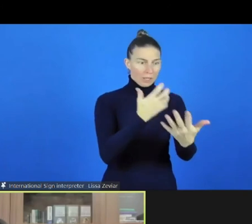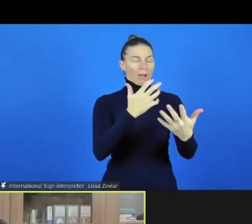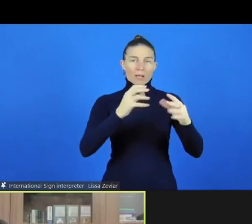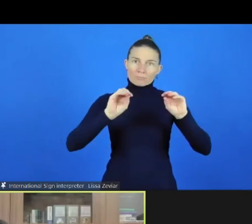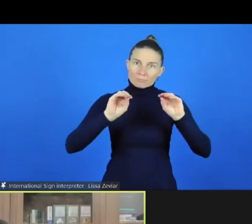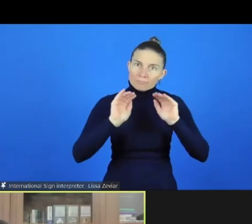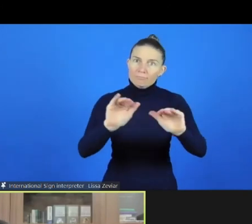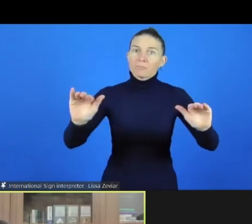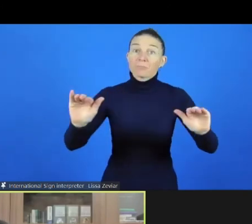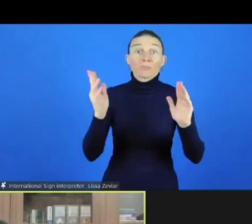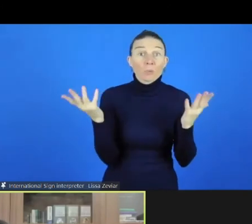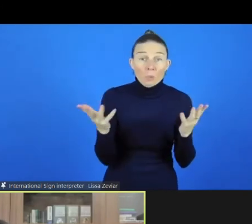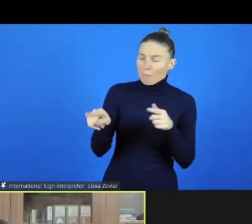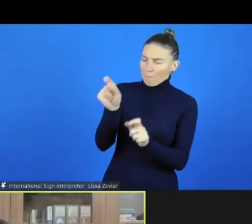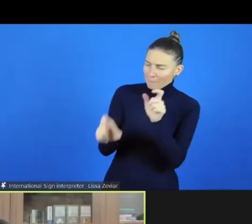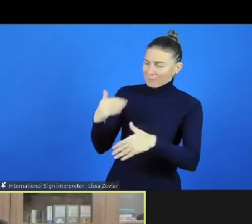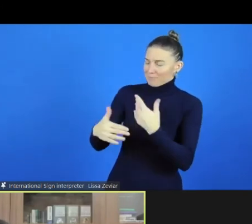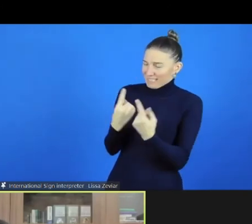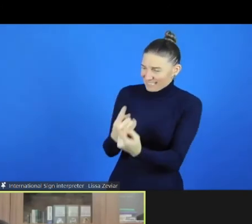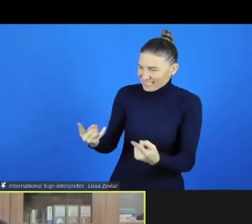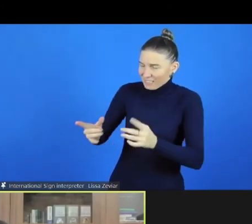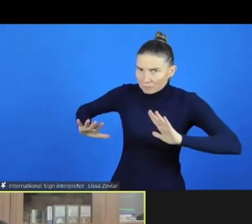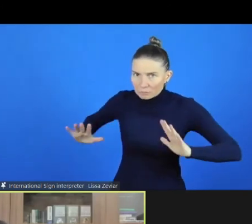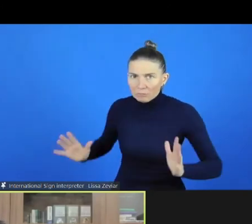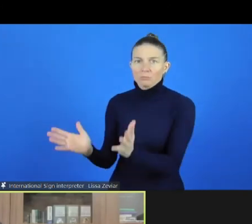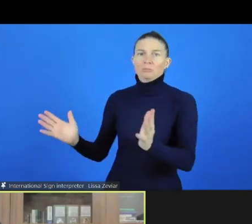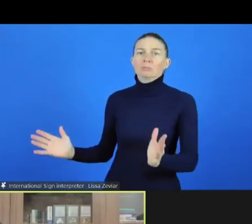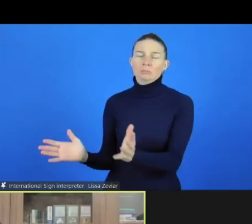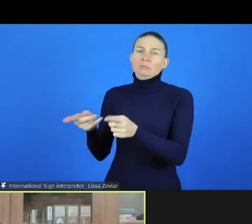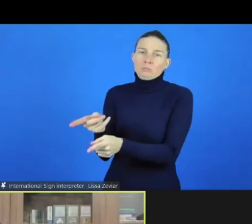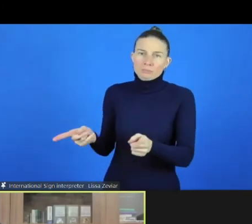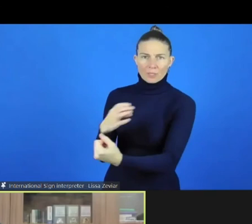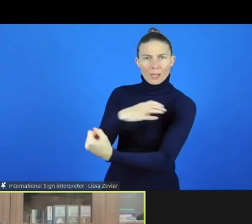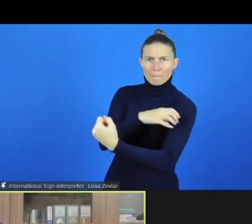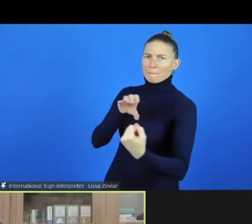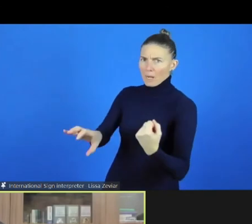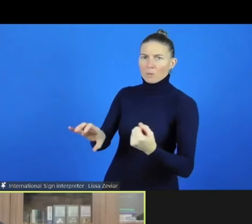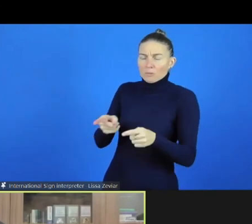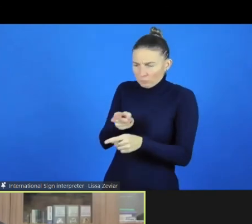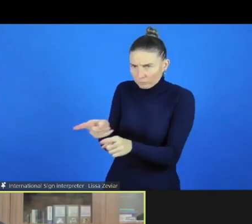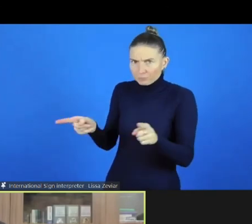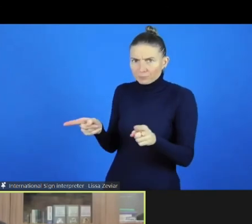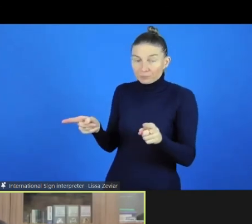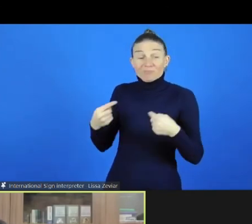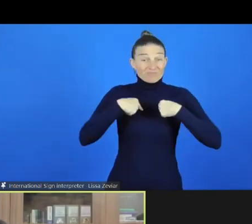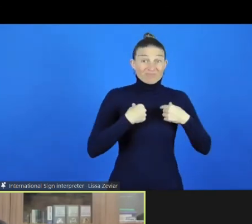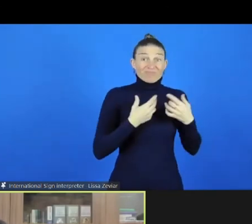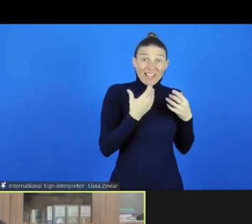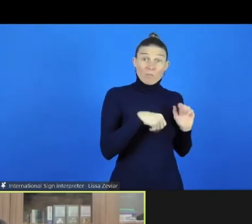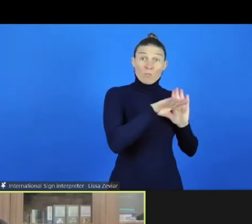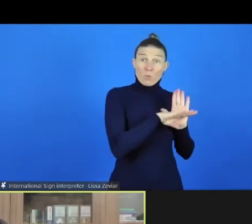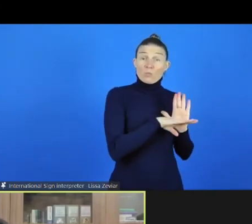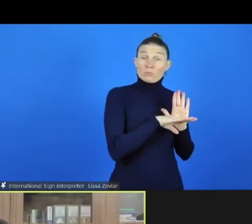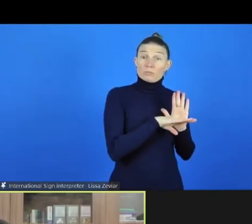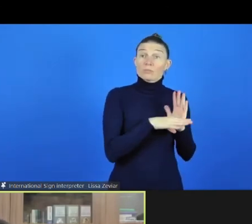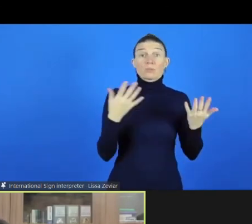people with disabilities. And these are programs that we've taken to ensure, that we increase the